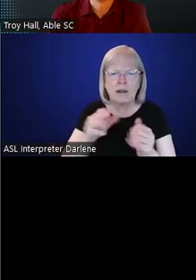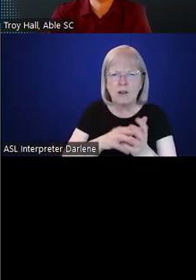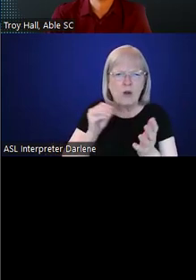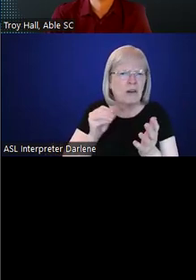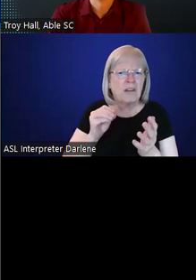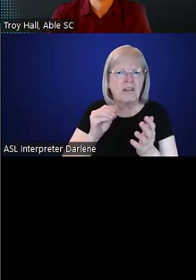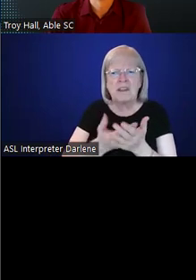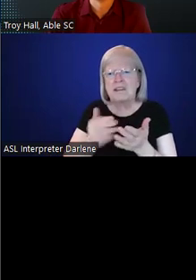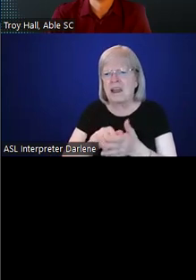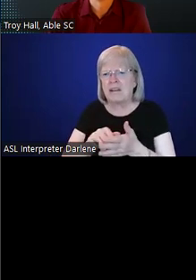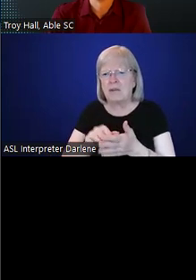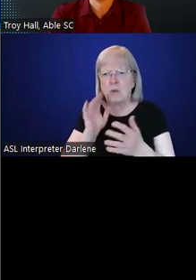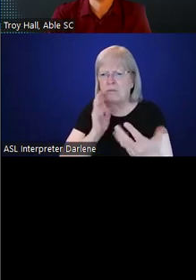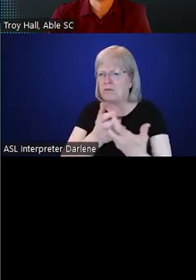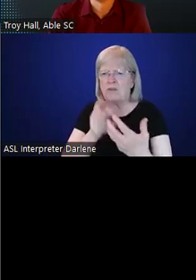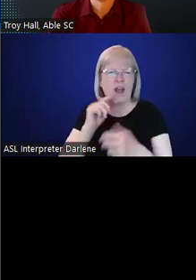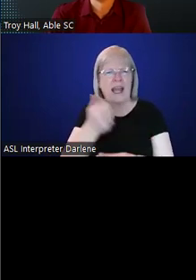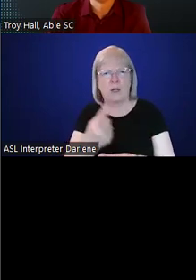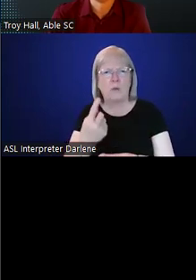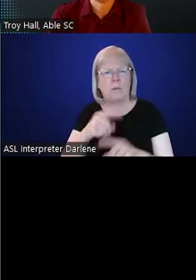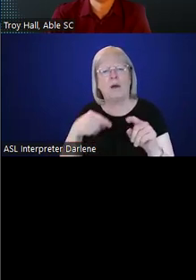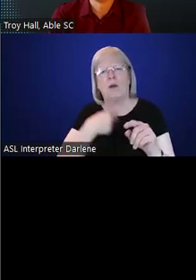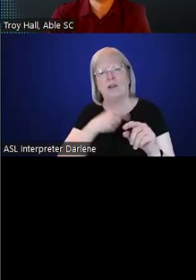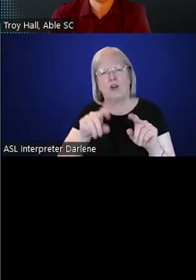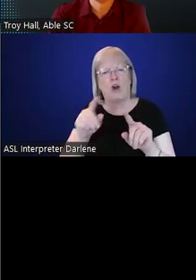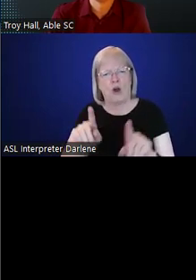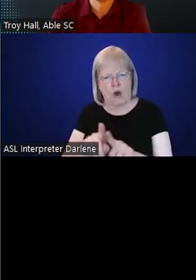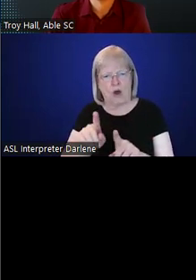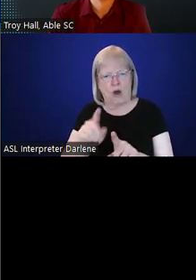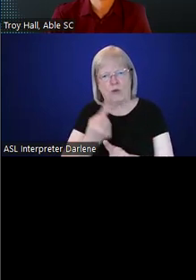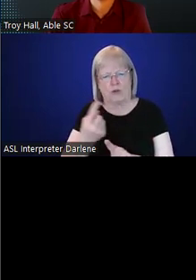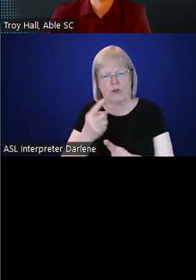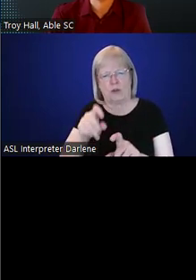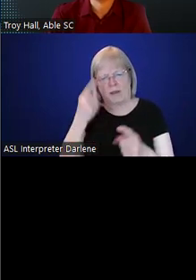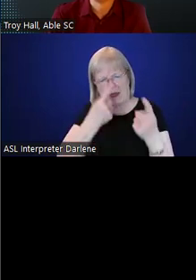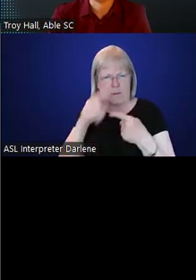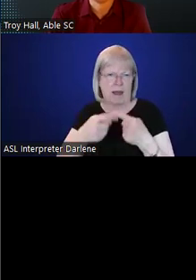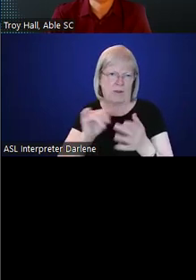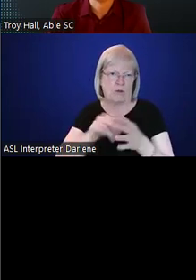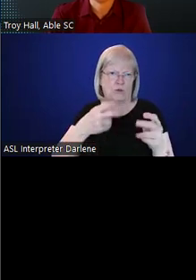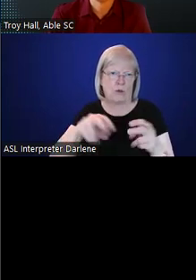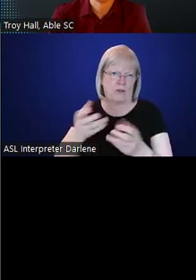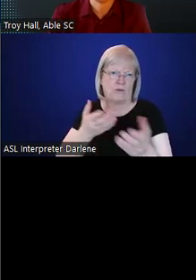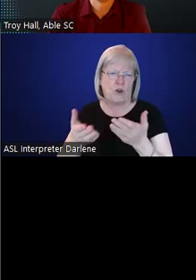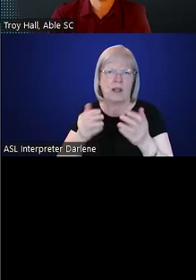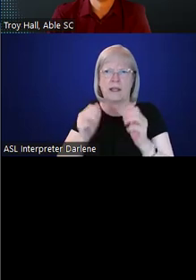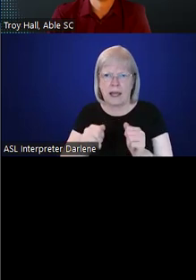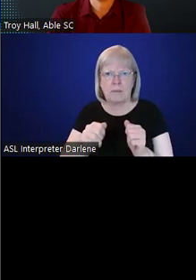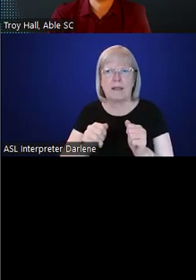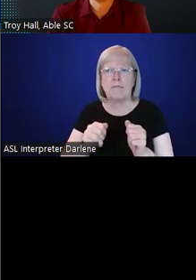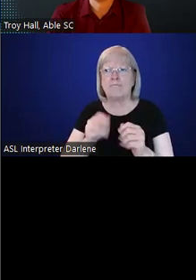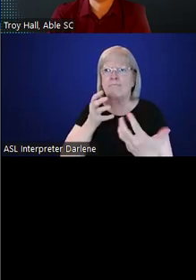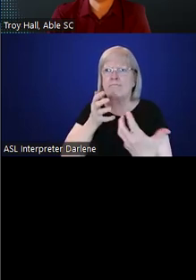everybody. But we should always be thinking, when we're thinking about youth transition services, can they be individualized or personalized for